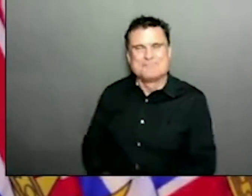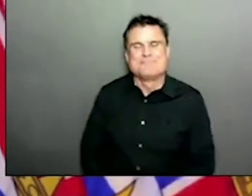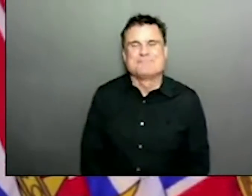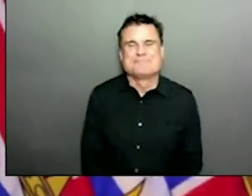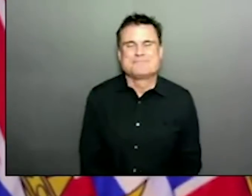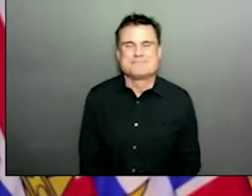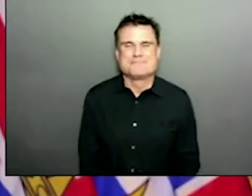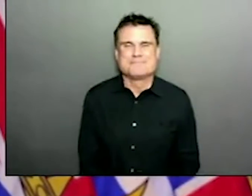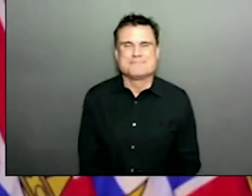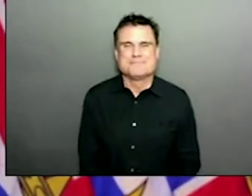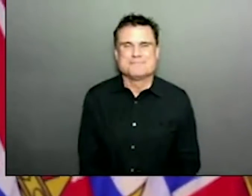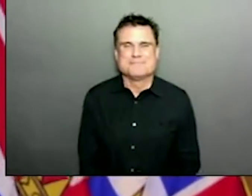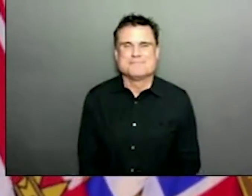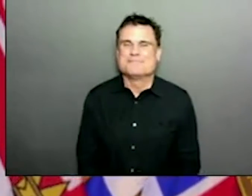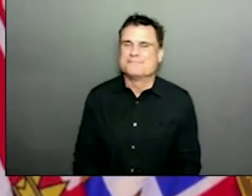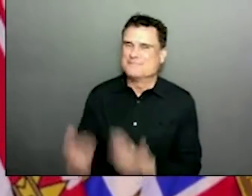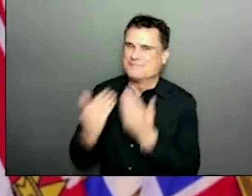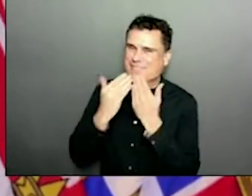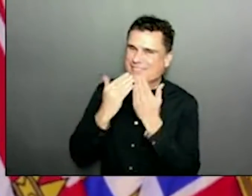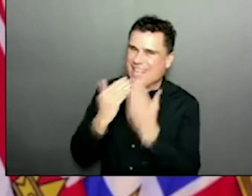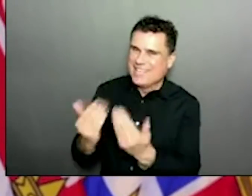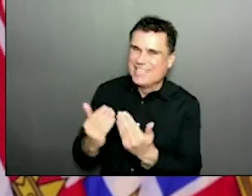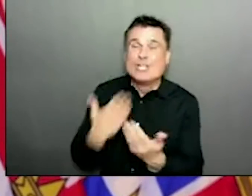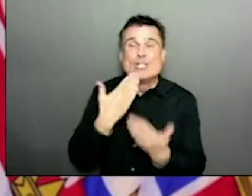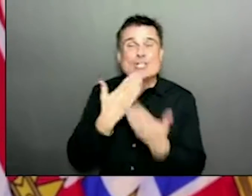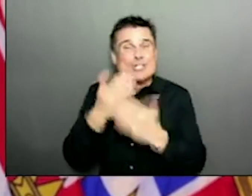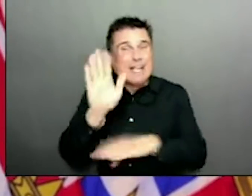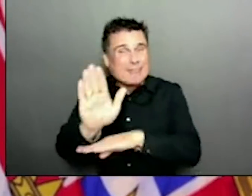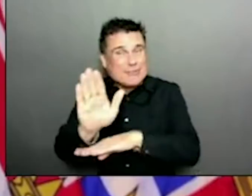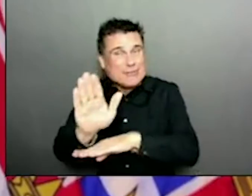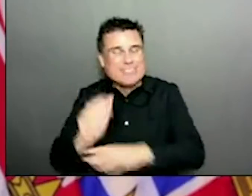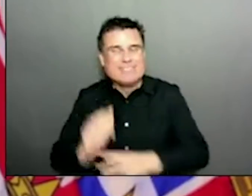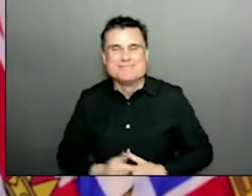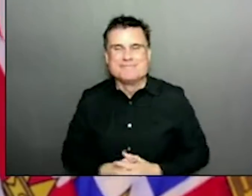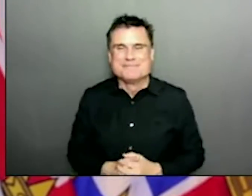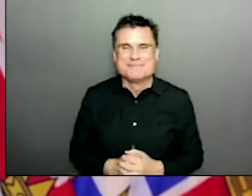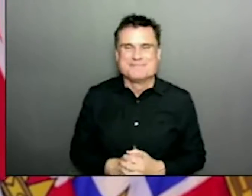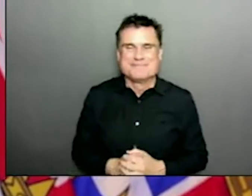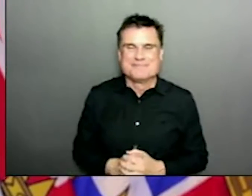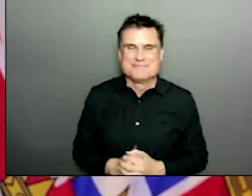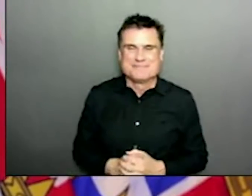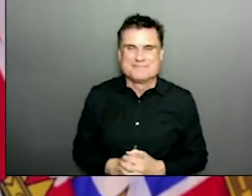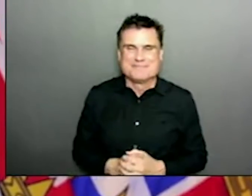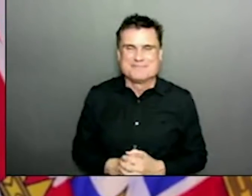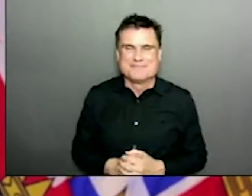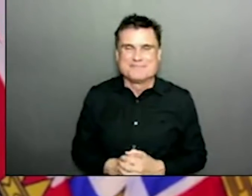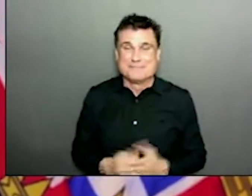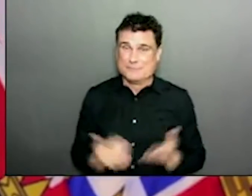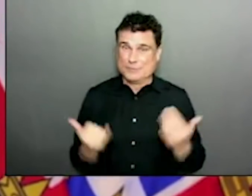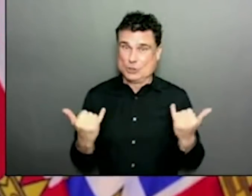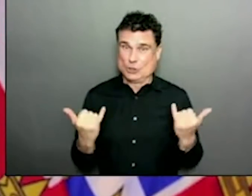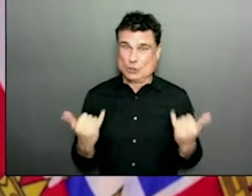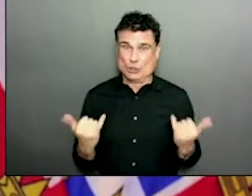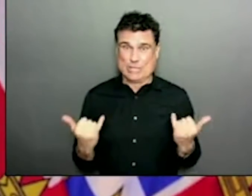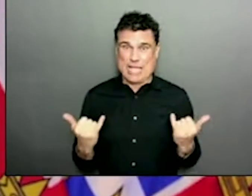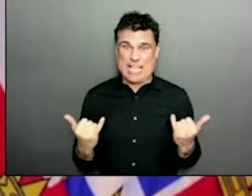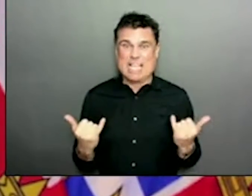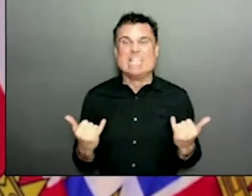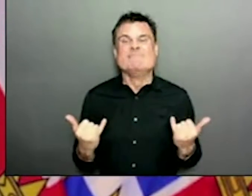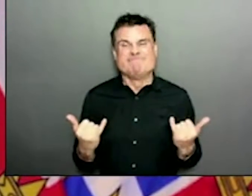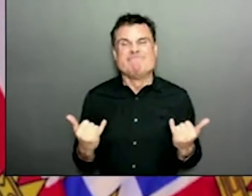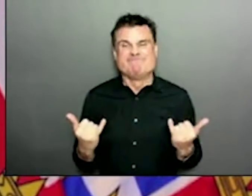Thank you and good afternoon. Today we are reporting on 673 new cases